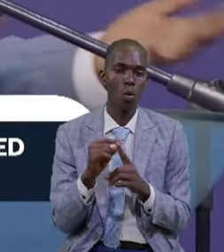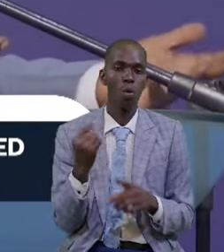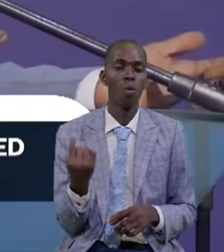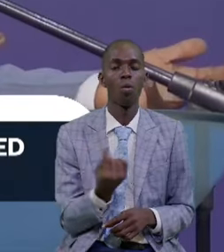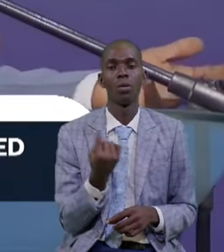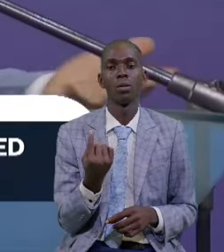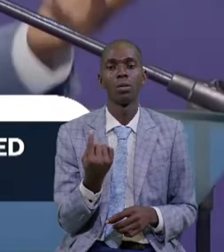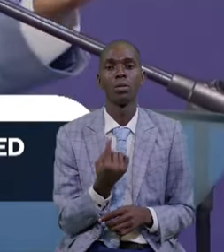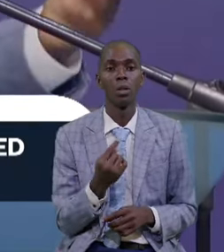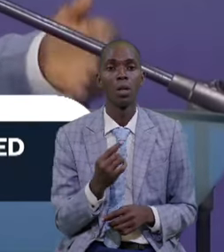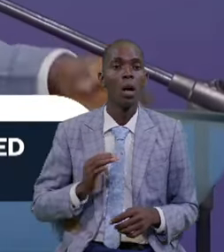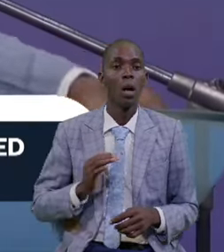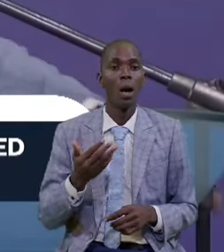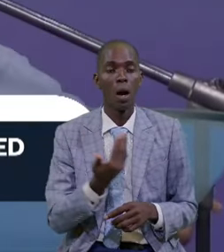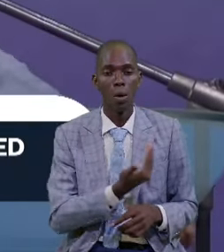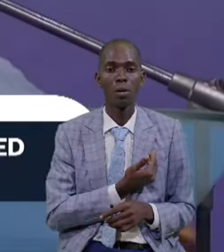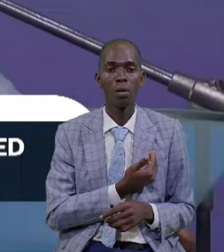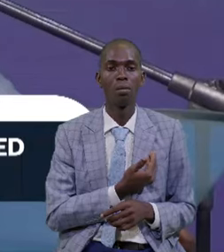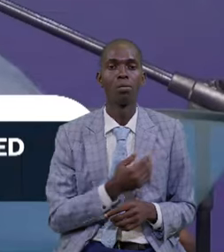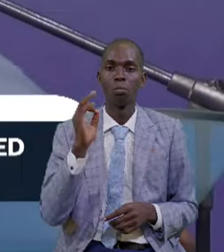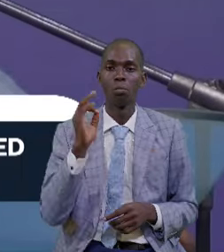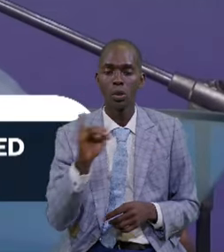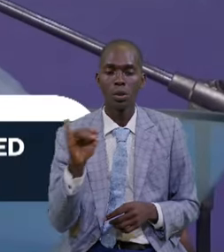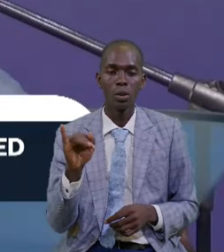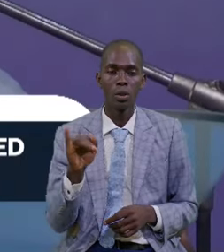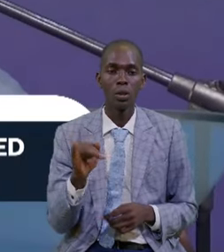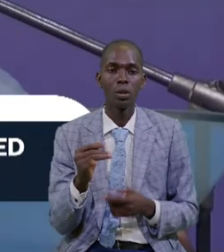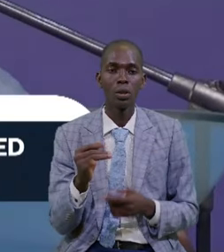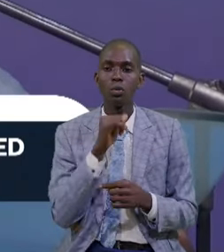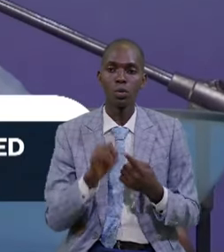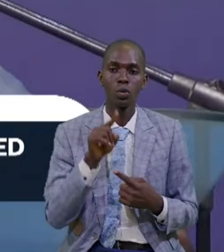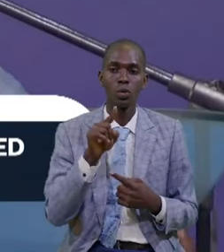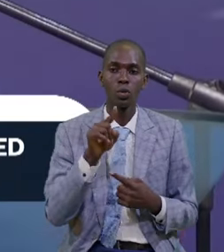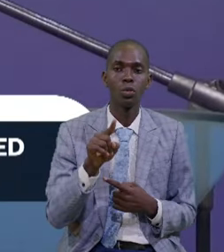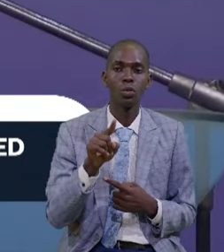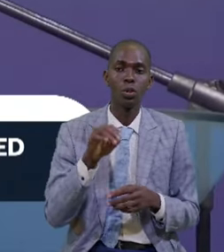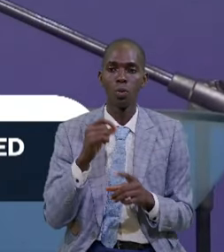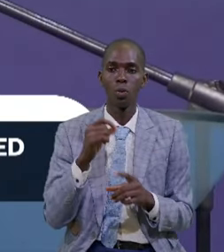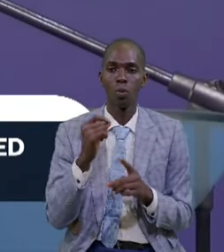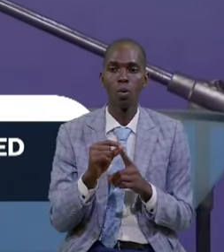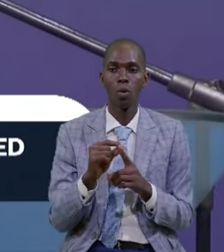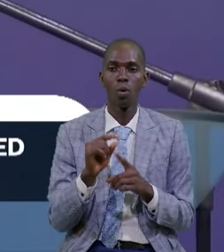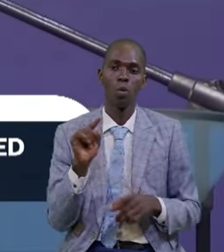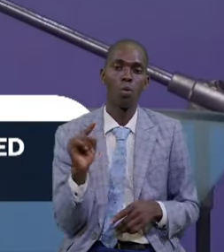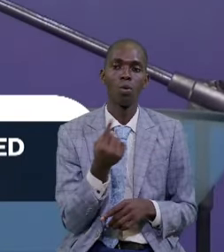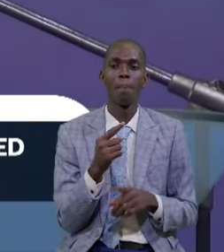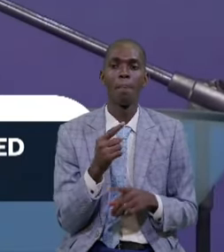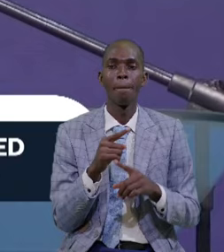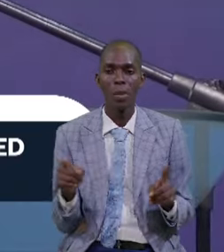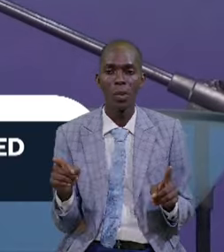Our witnessing came not unto you in word only, but